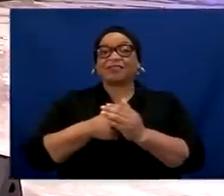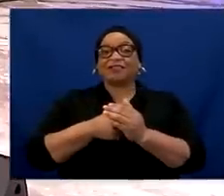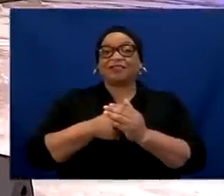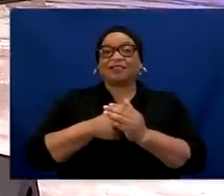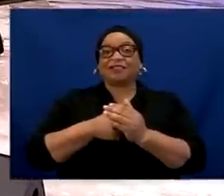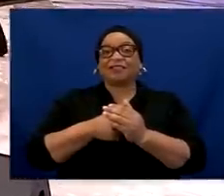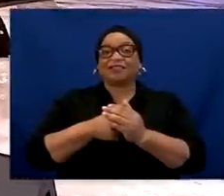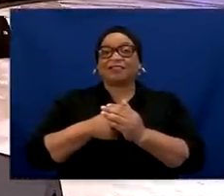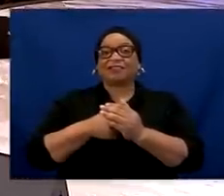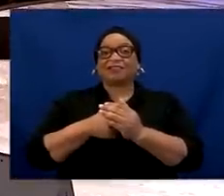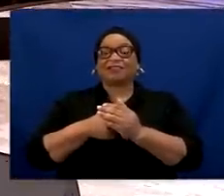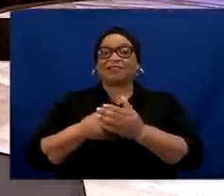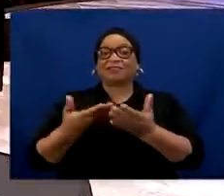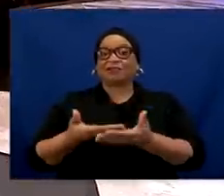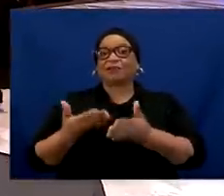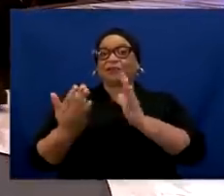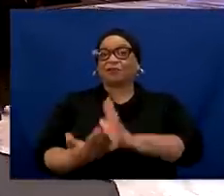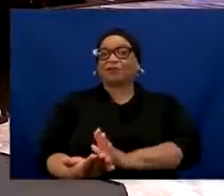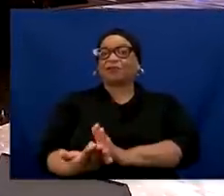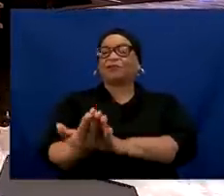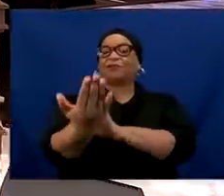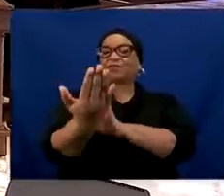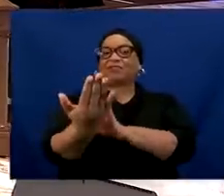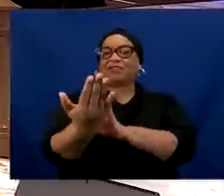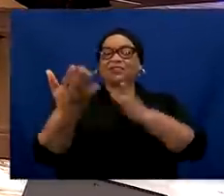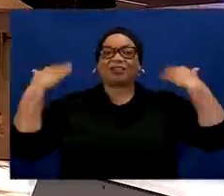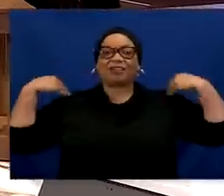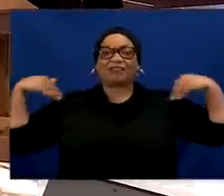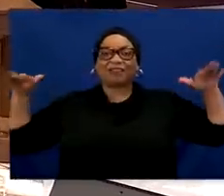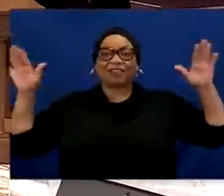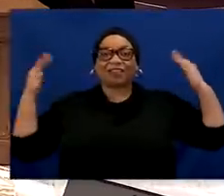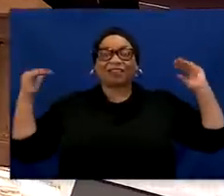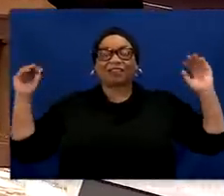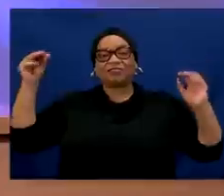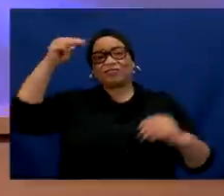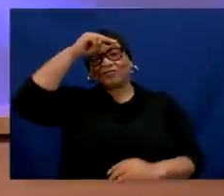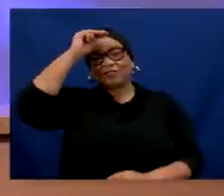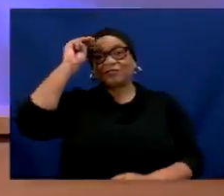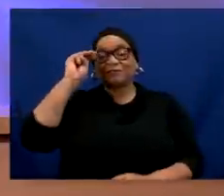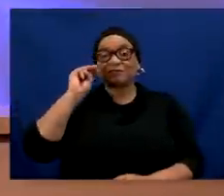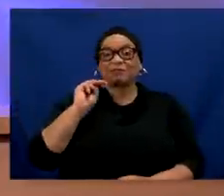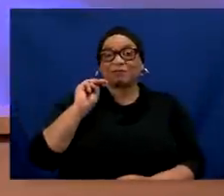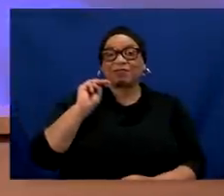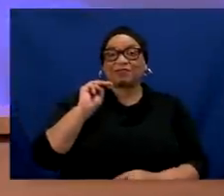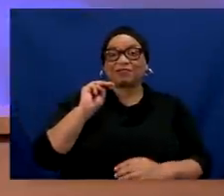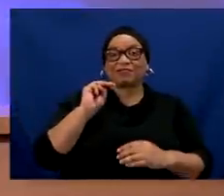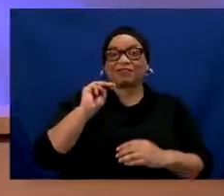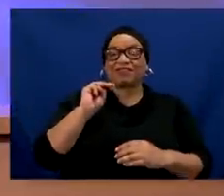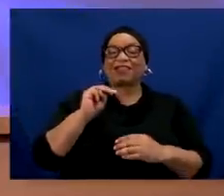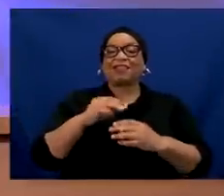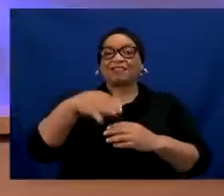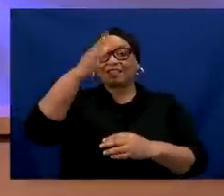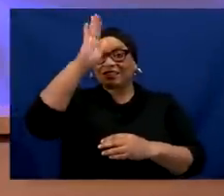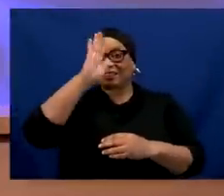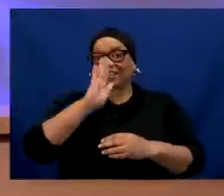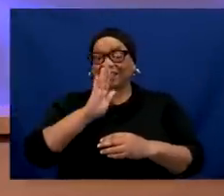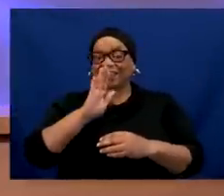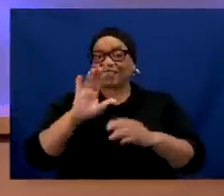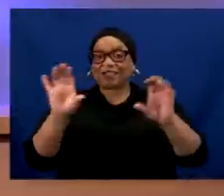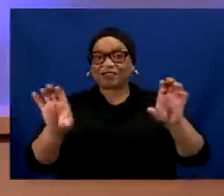the presentation of Gabriel to Sister Mary, that God's about to do